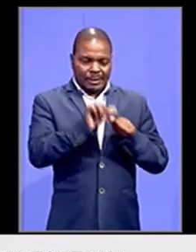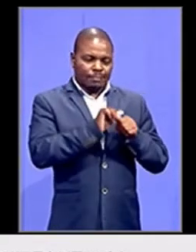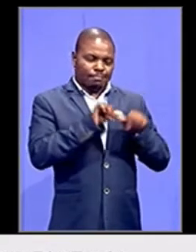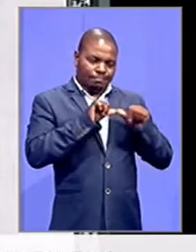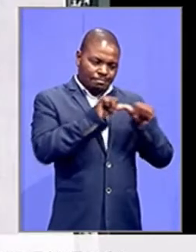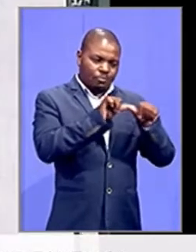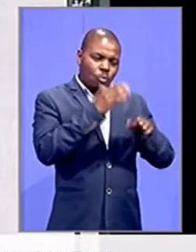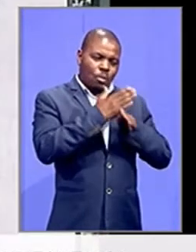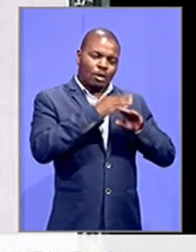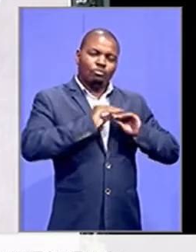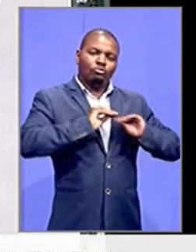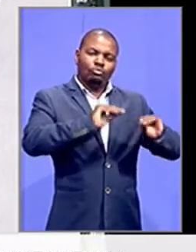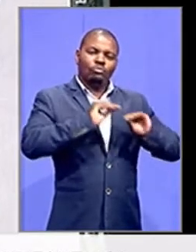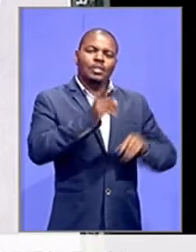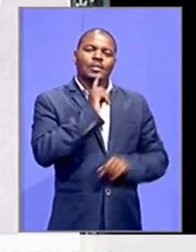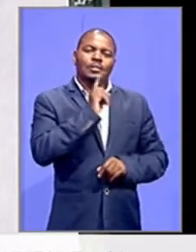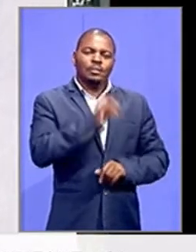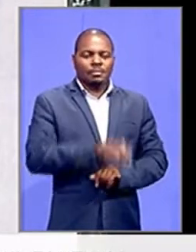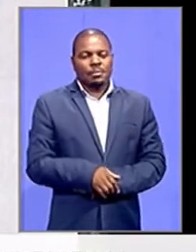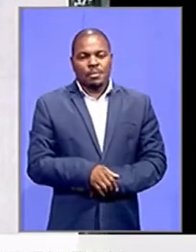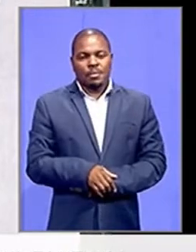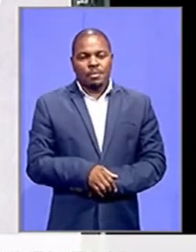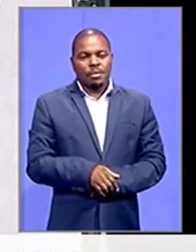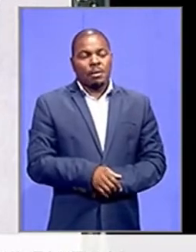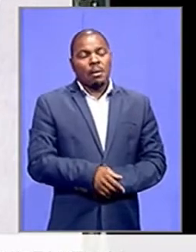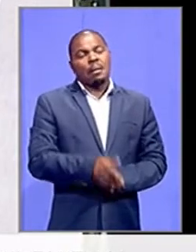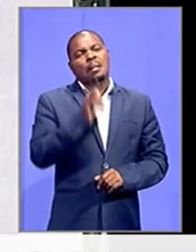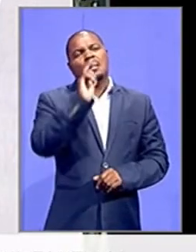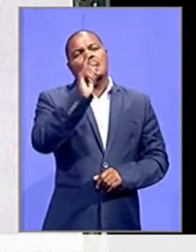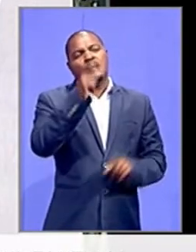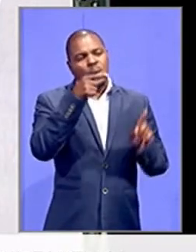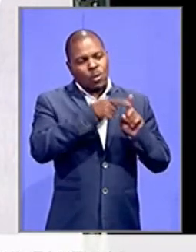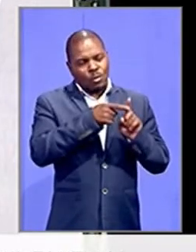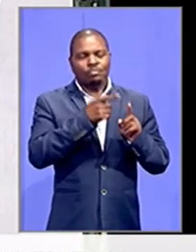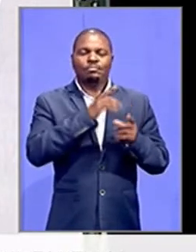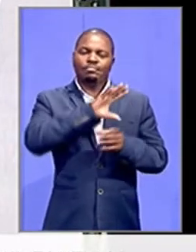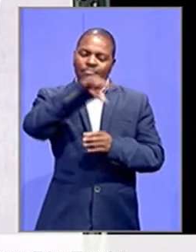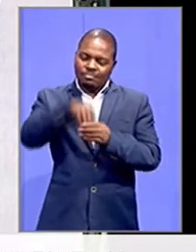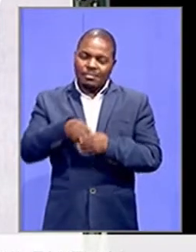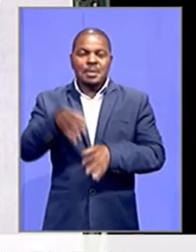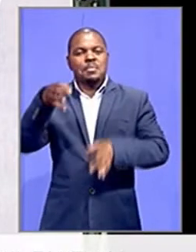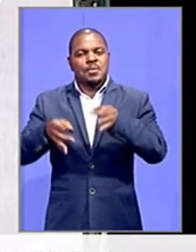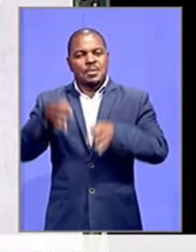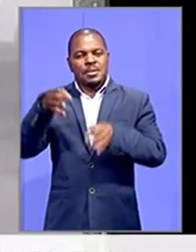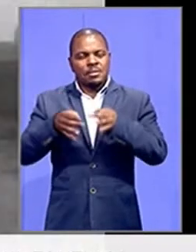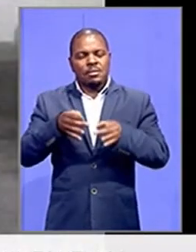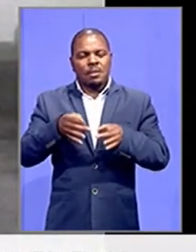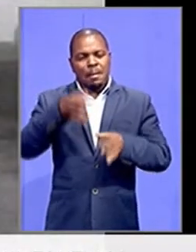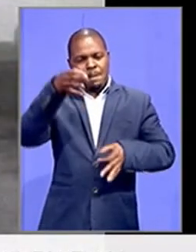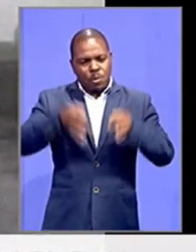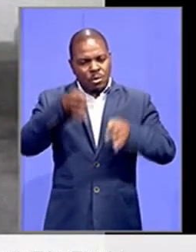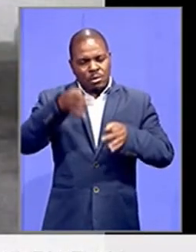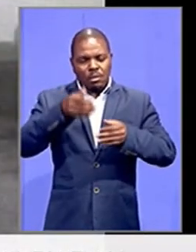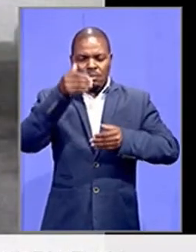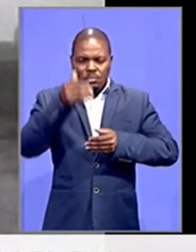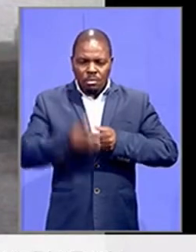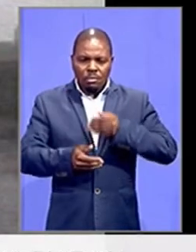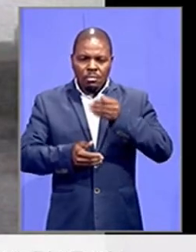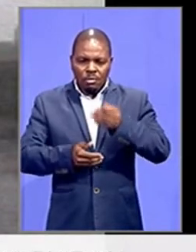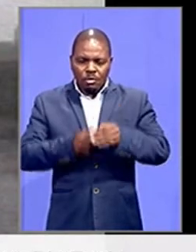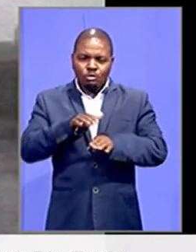profession. Luthuli o tsene mo dipolotiking a setse a godile o ne a gola ka iketlo mo dipolotiking mme o ne